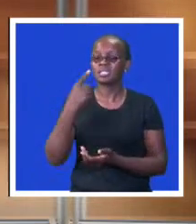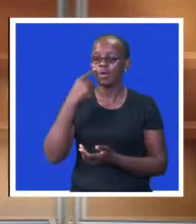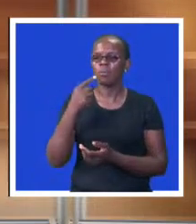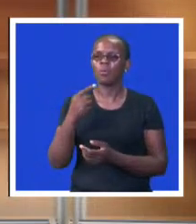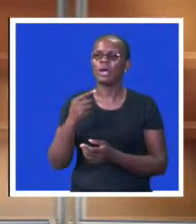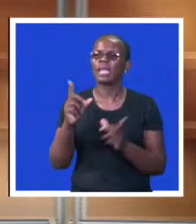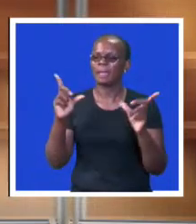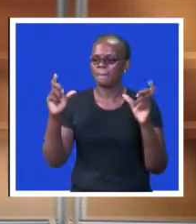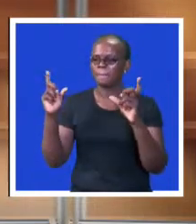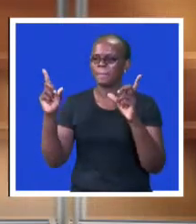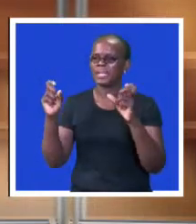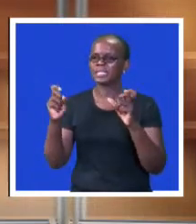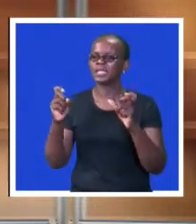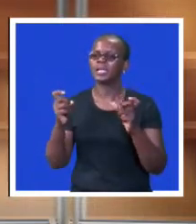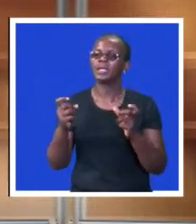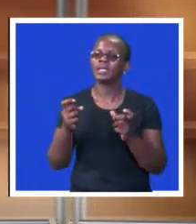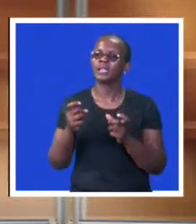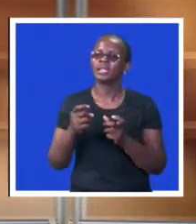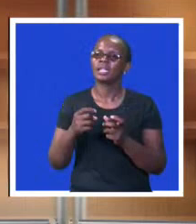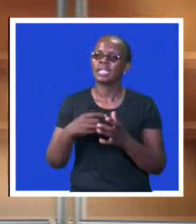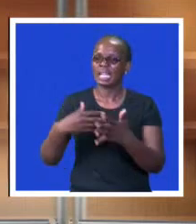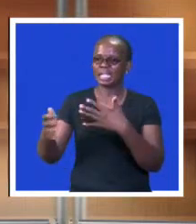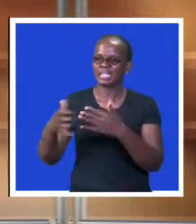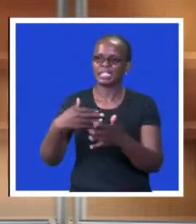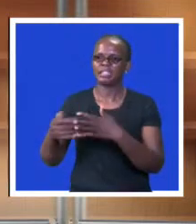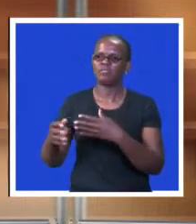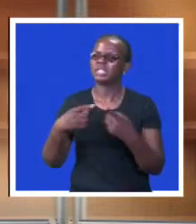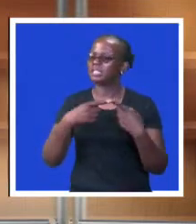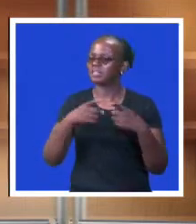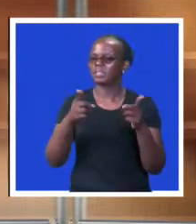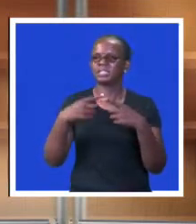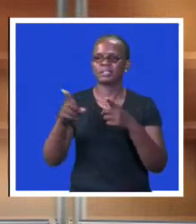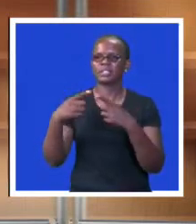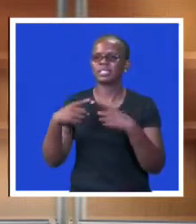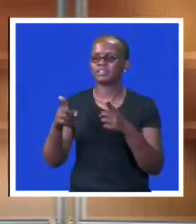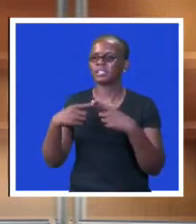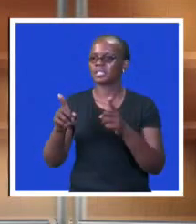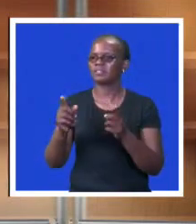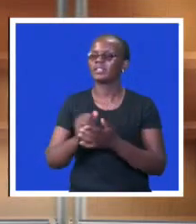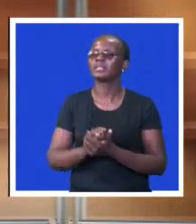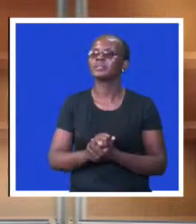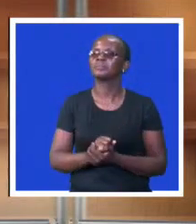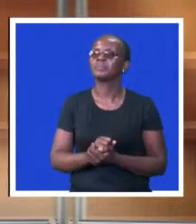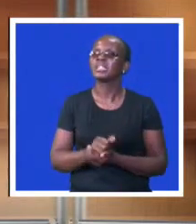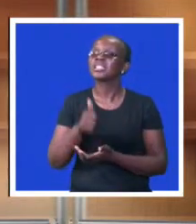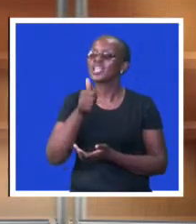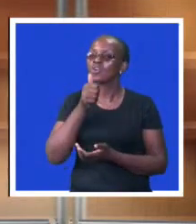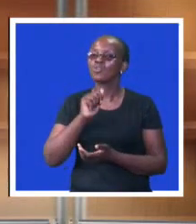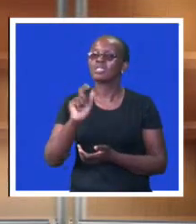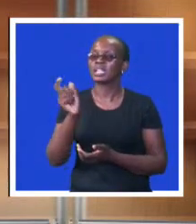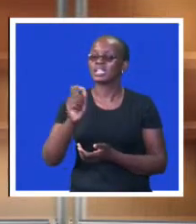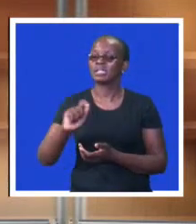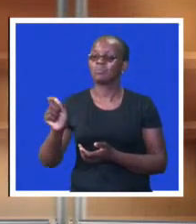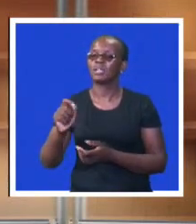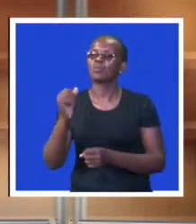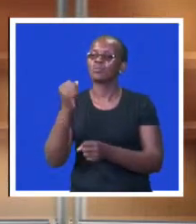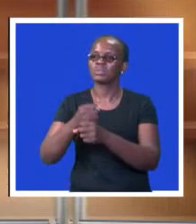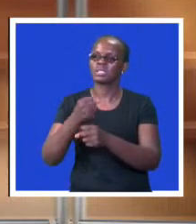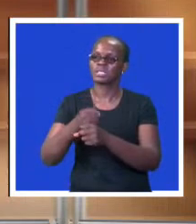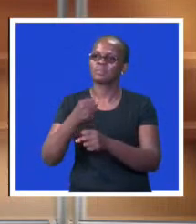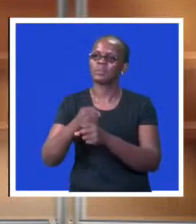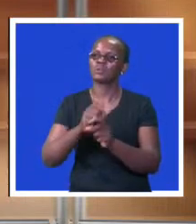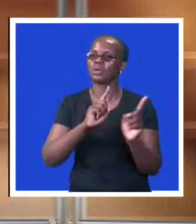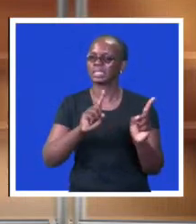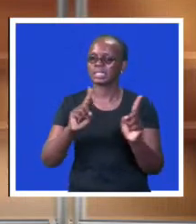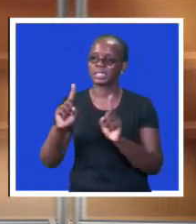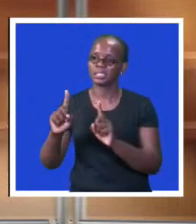mug shop to work out this exercise. So, remember, dear Lena, I